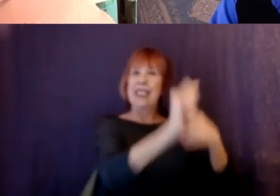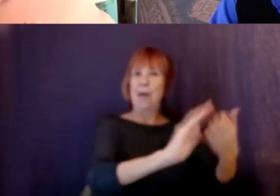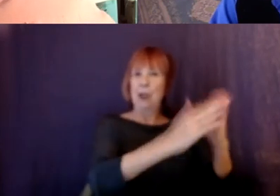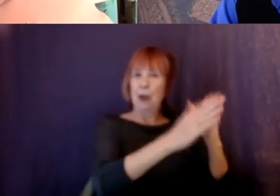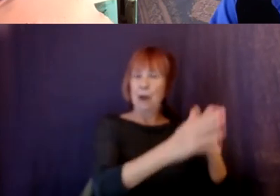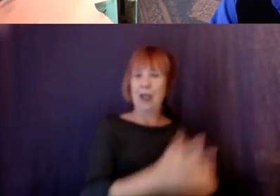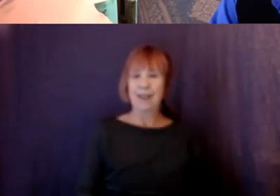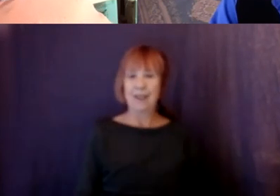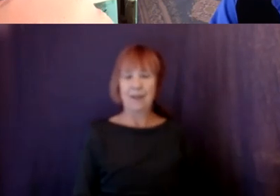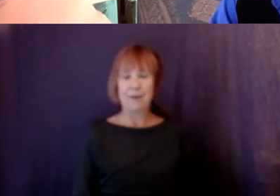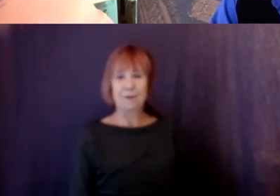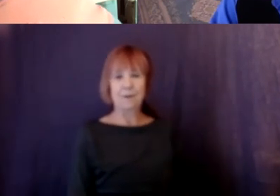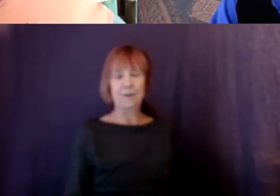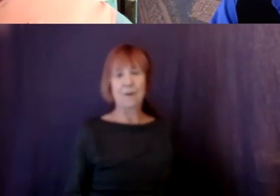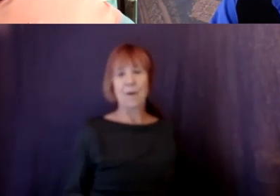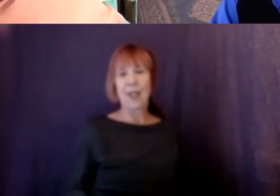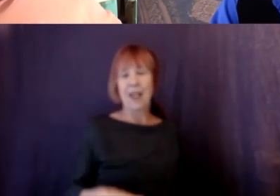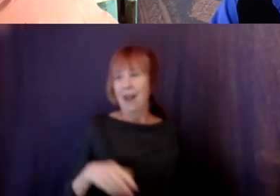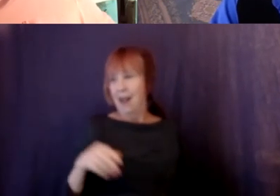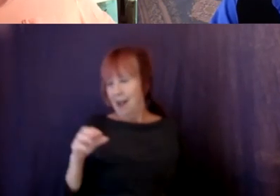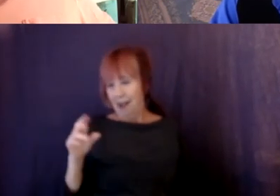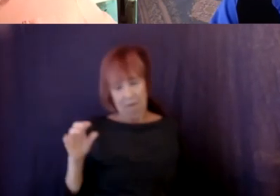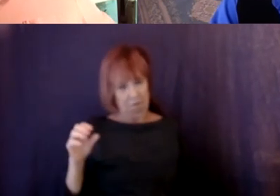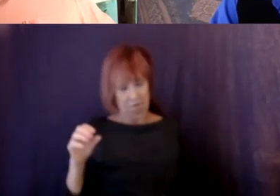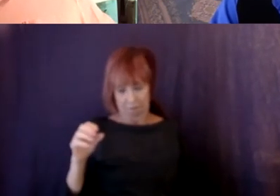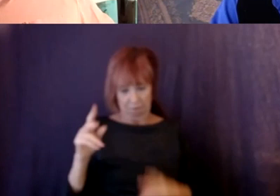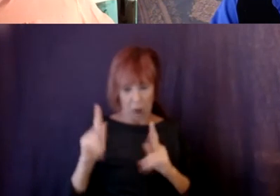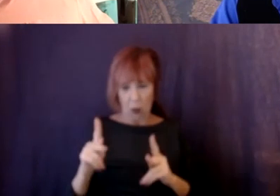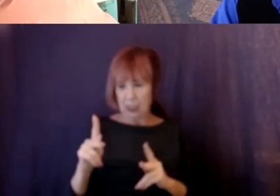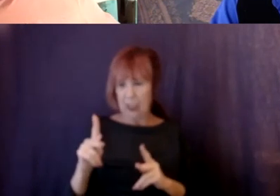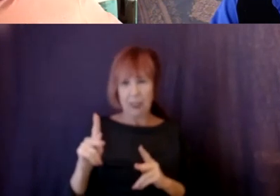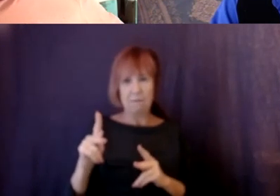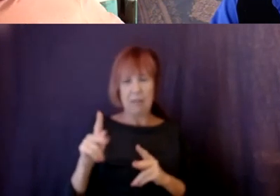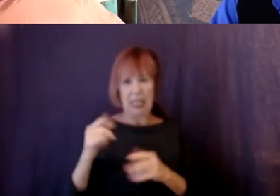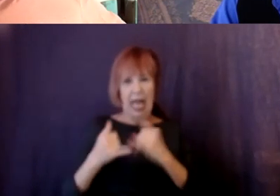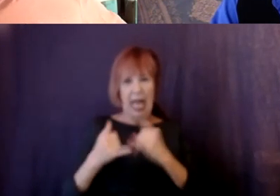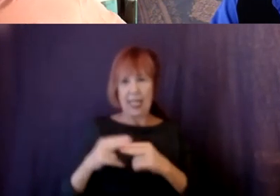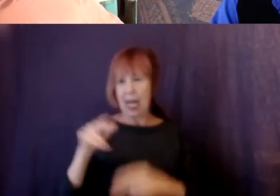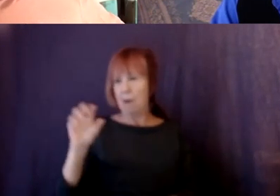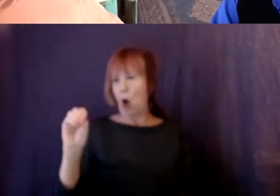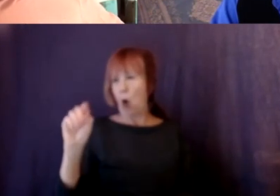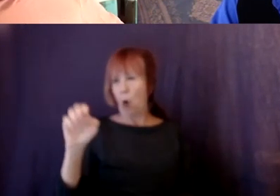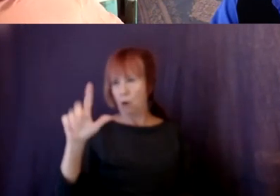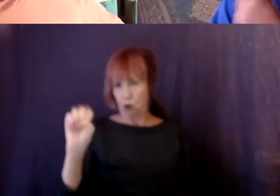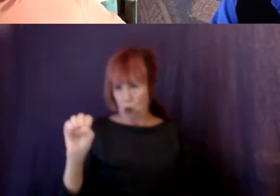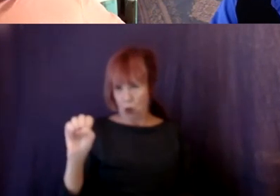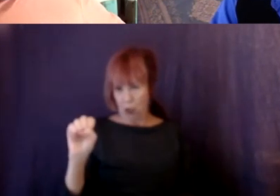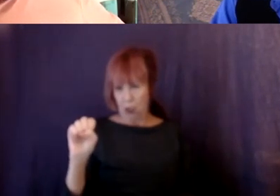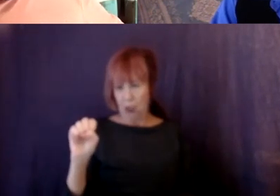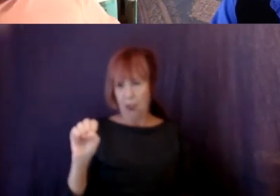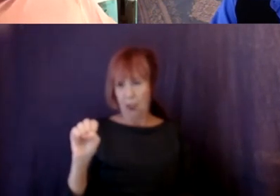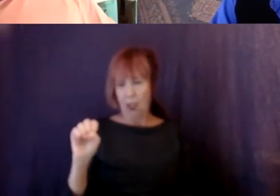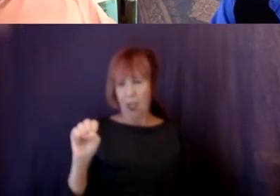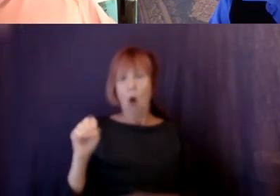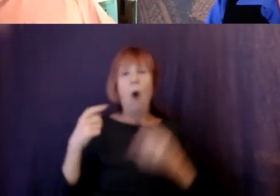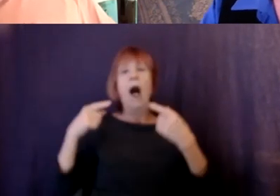Corbett O'Toole, who's in the film, mentioned one day, a few days before, during